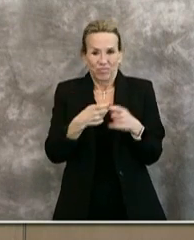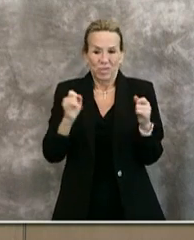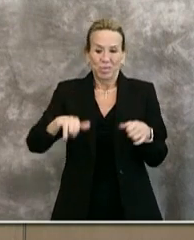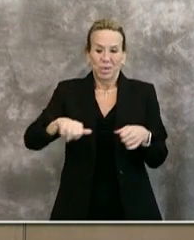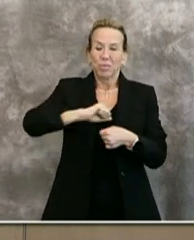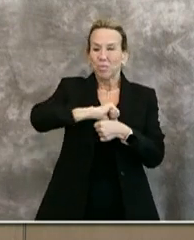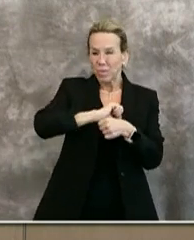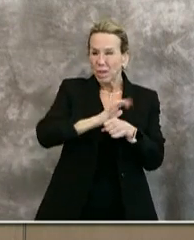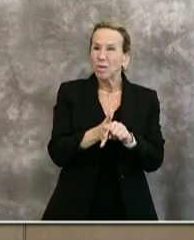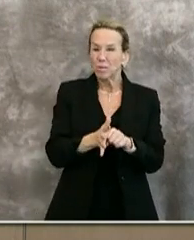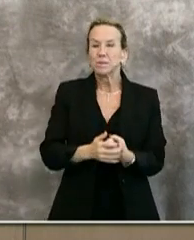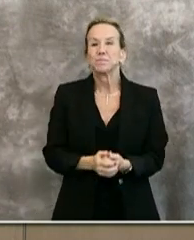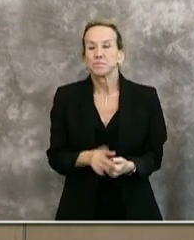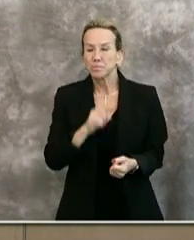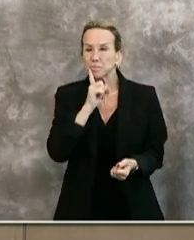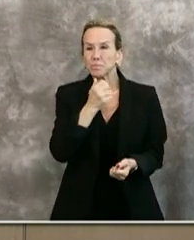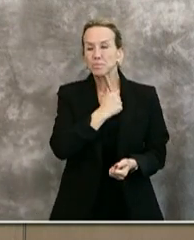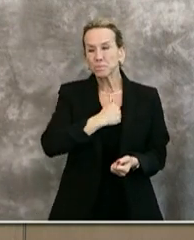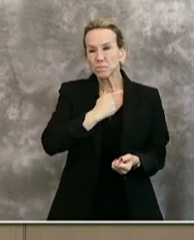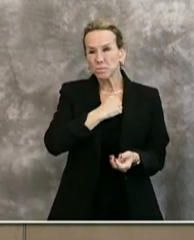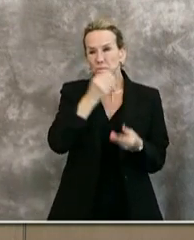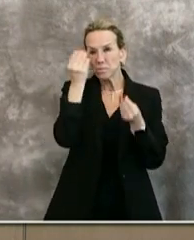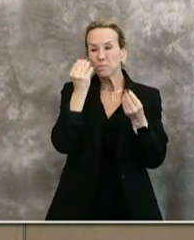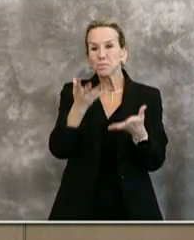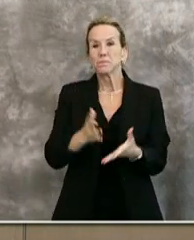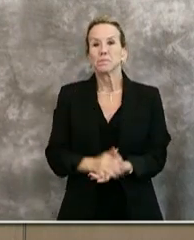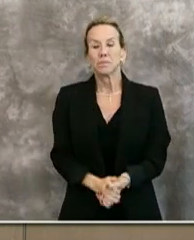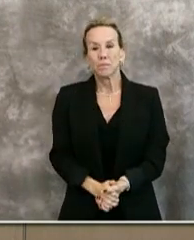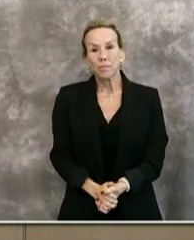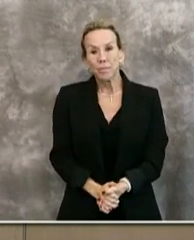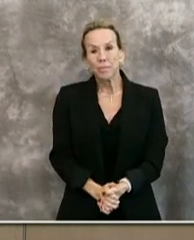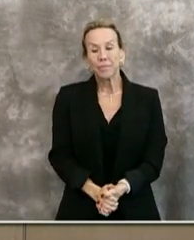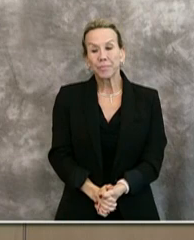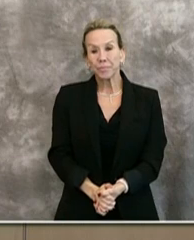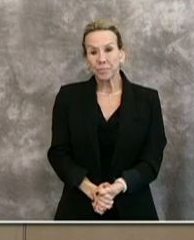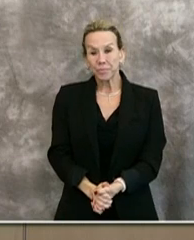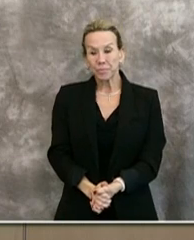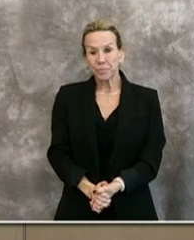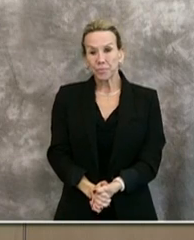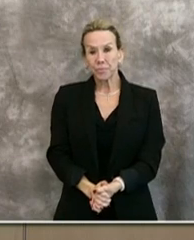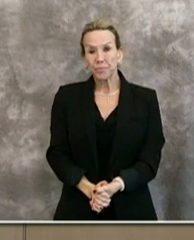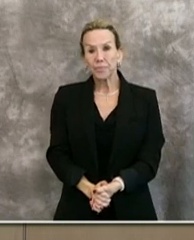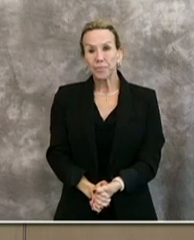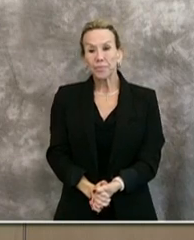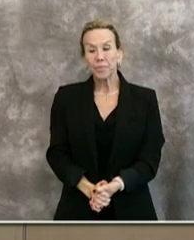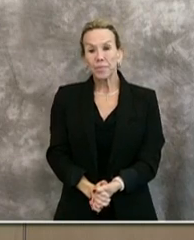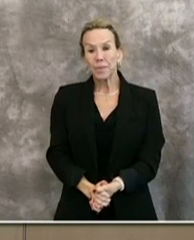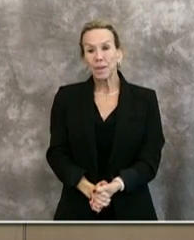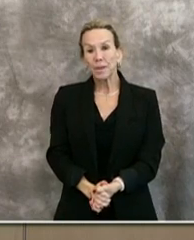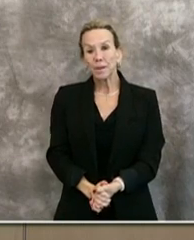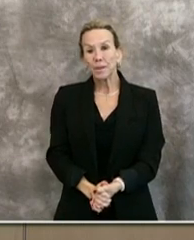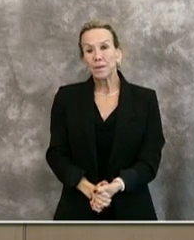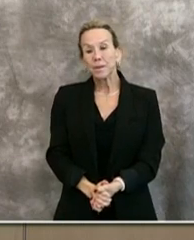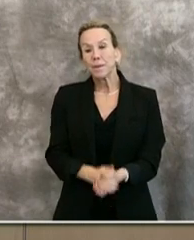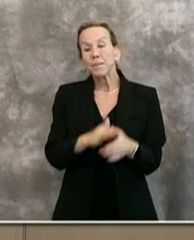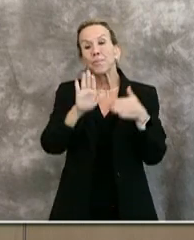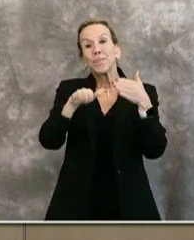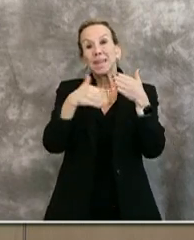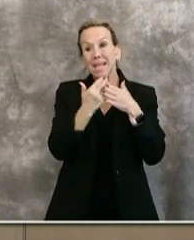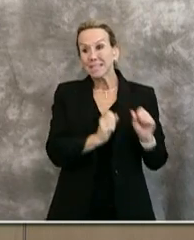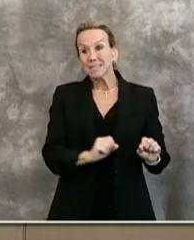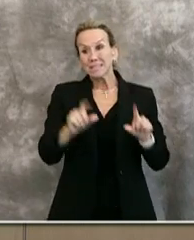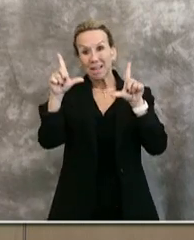test cases, was a janitor in a church CU admissions and death data over the past month. I believe Bob